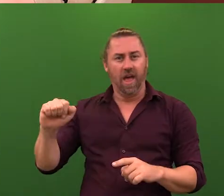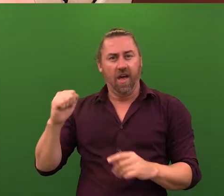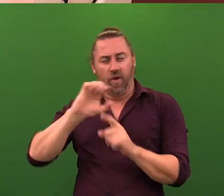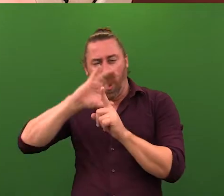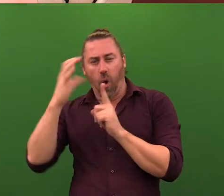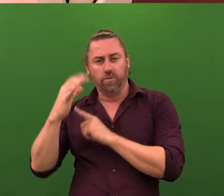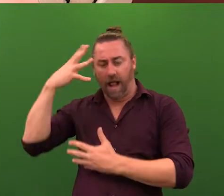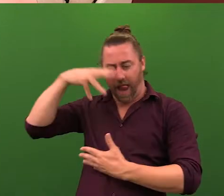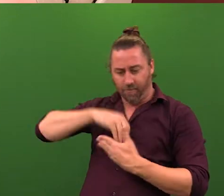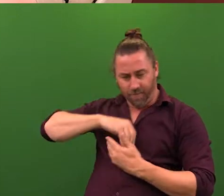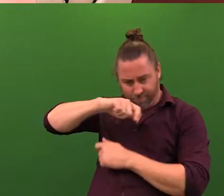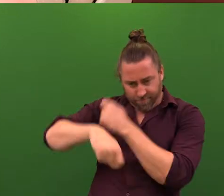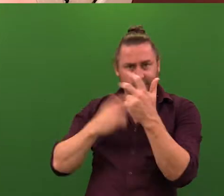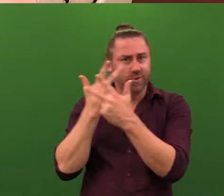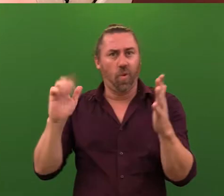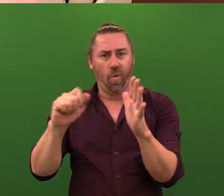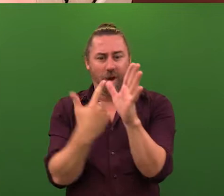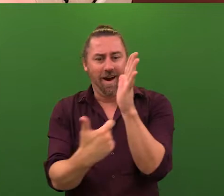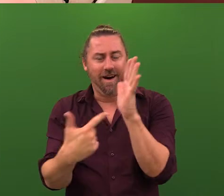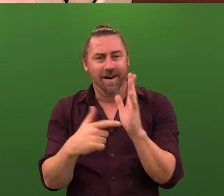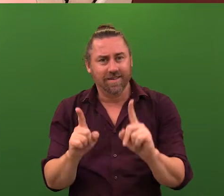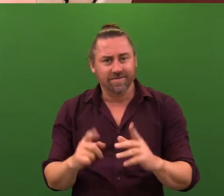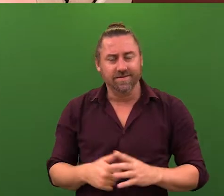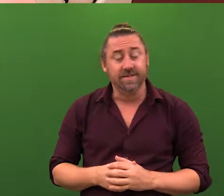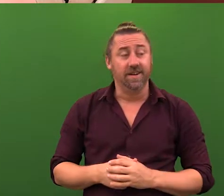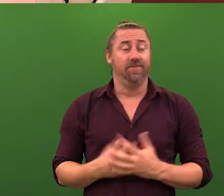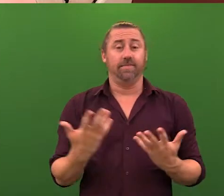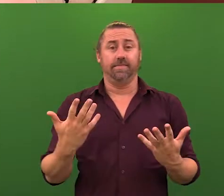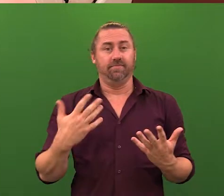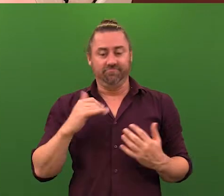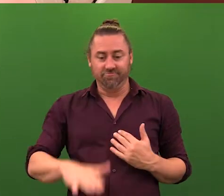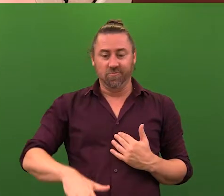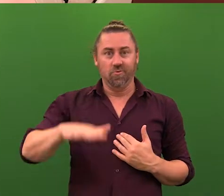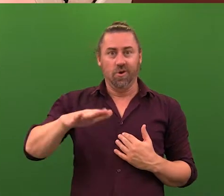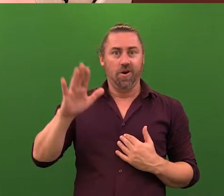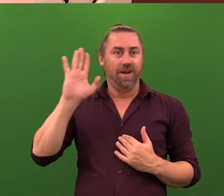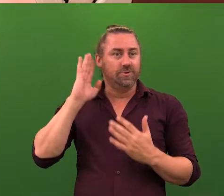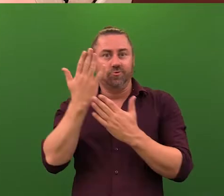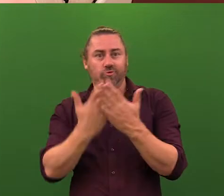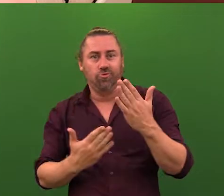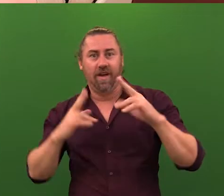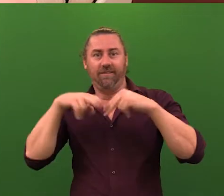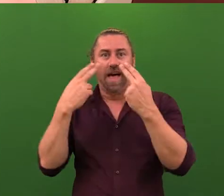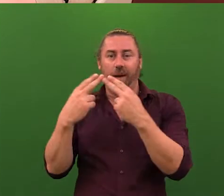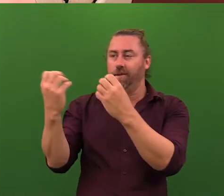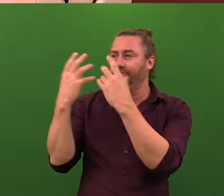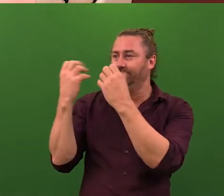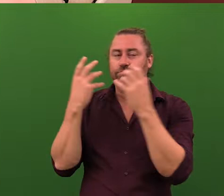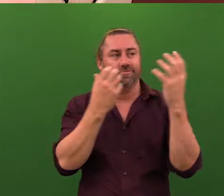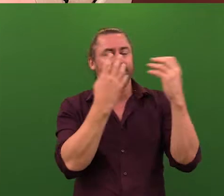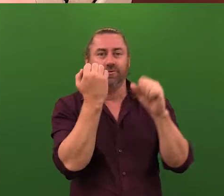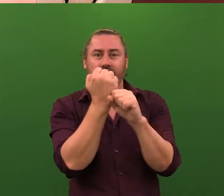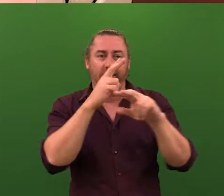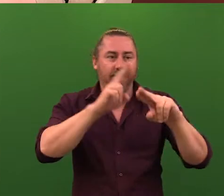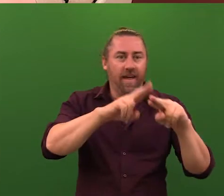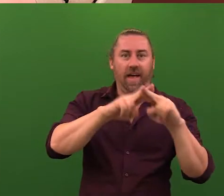arts practice? Well, I guess for me, growing up, hearing those stories, learning from my family, my